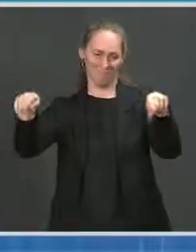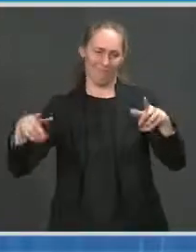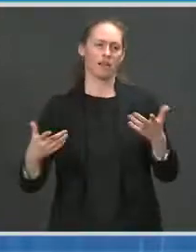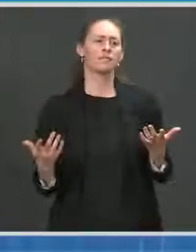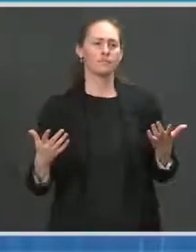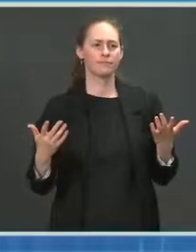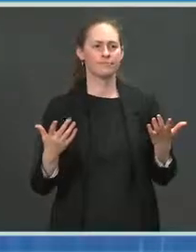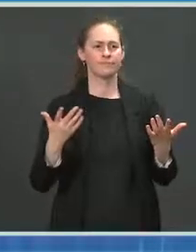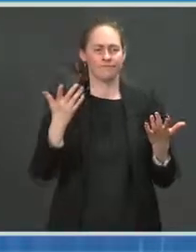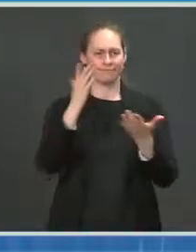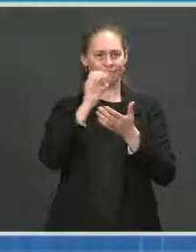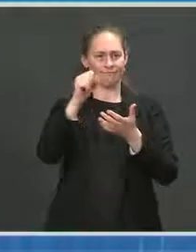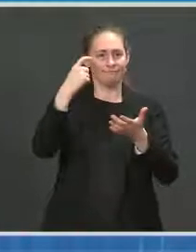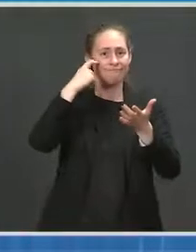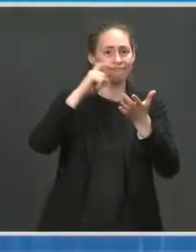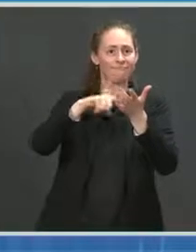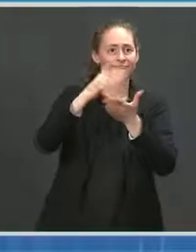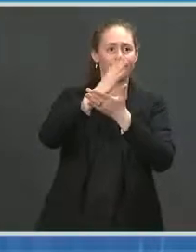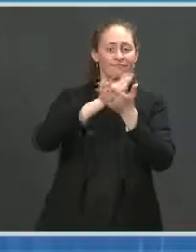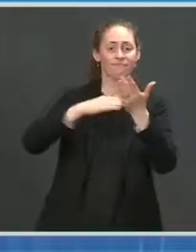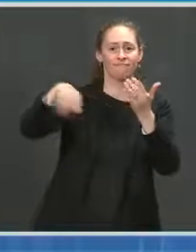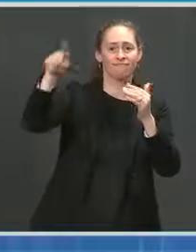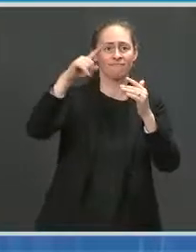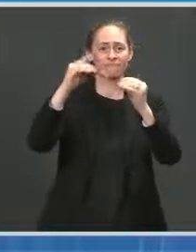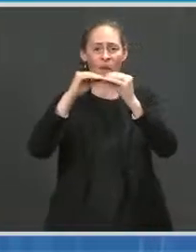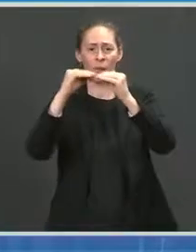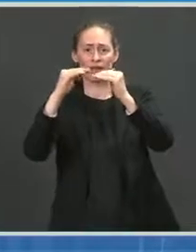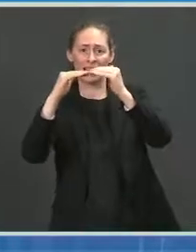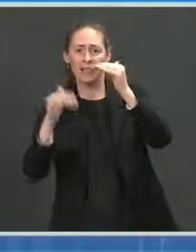just discussed. Next question.